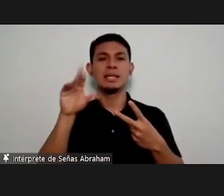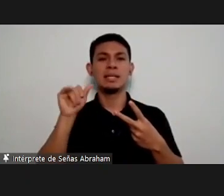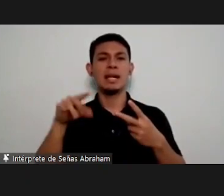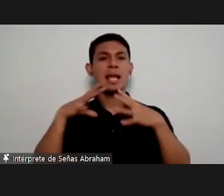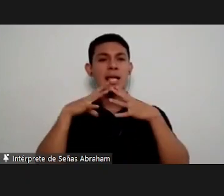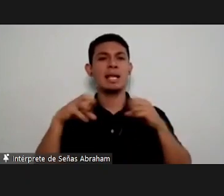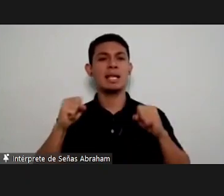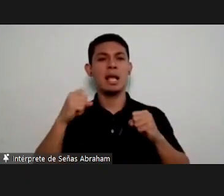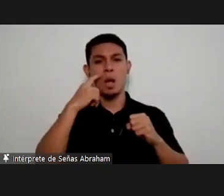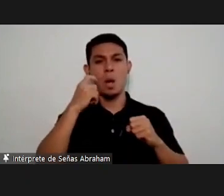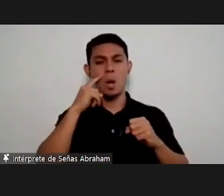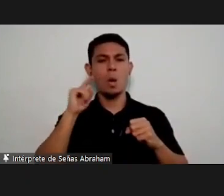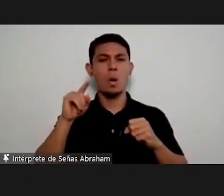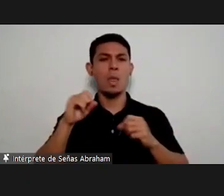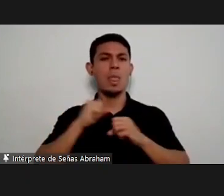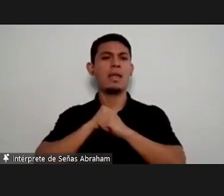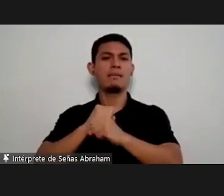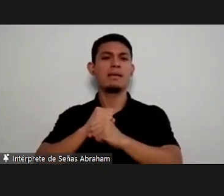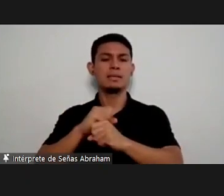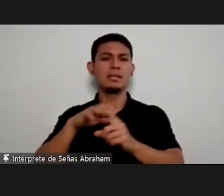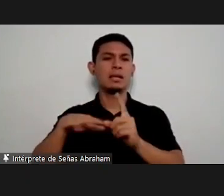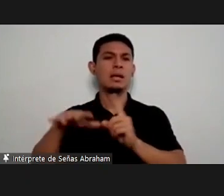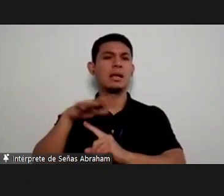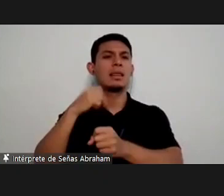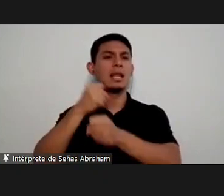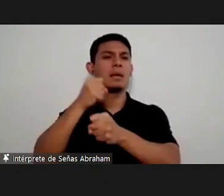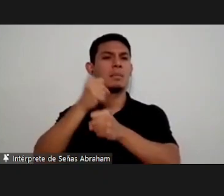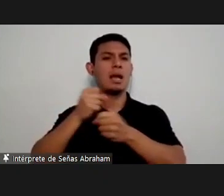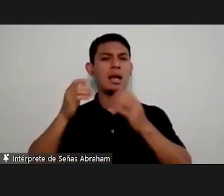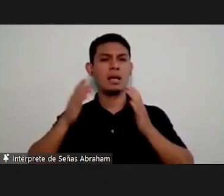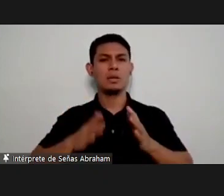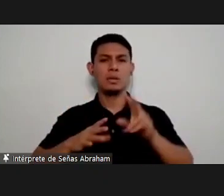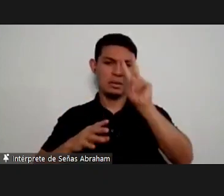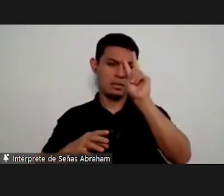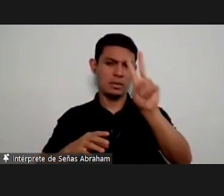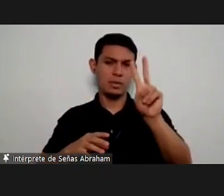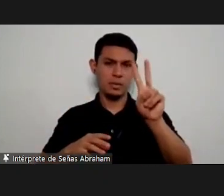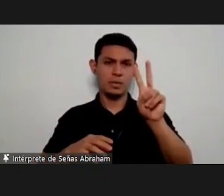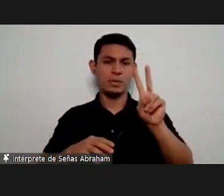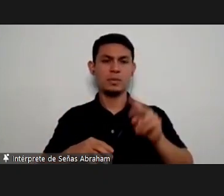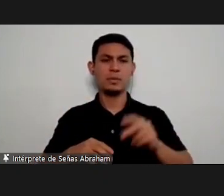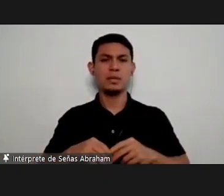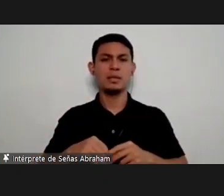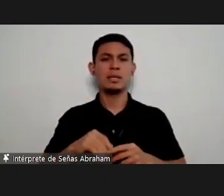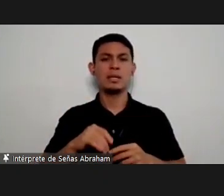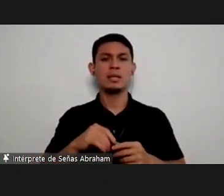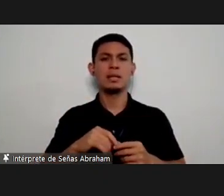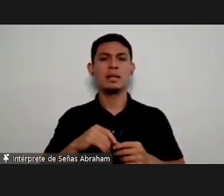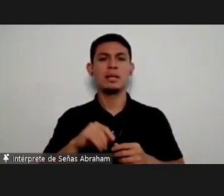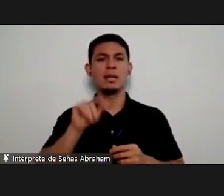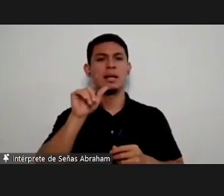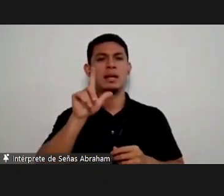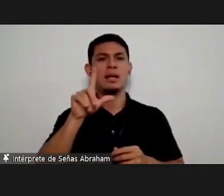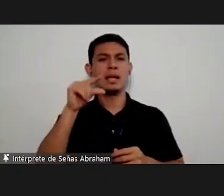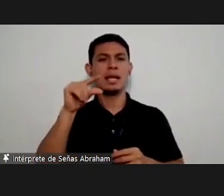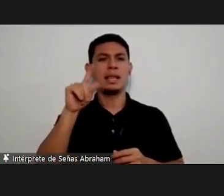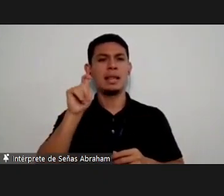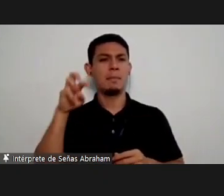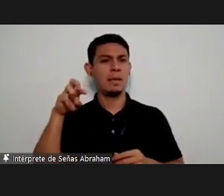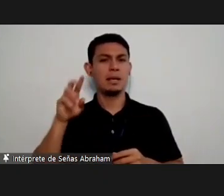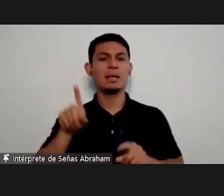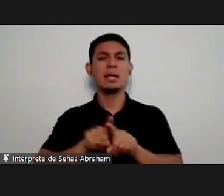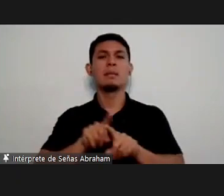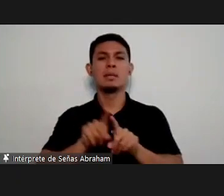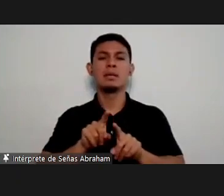delgado was a secretary of defense of the confederation of workers of peru the cgtp and